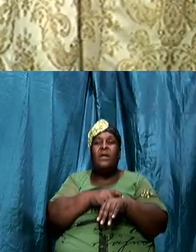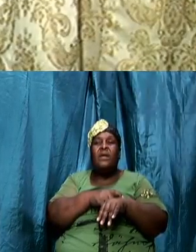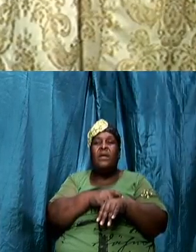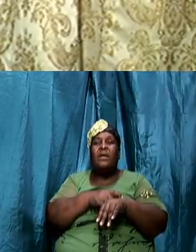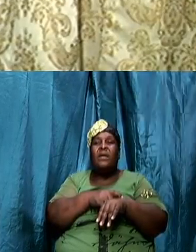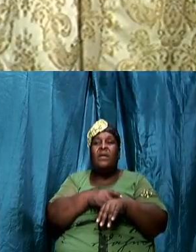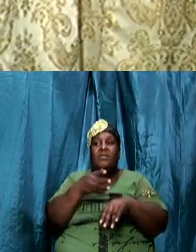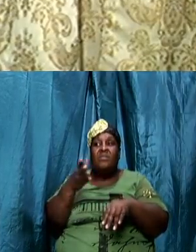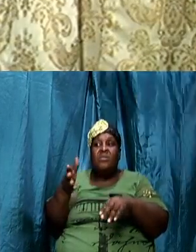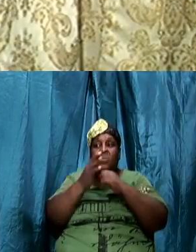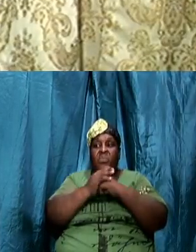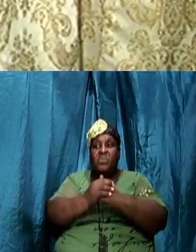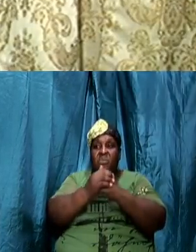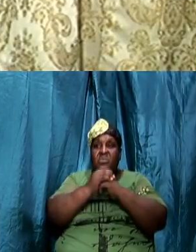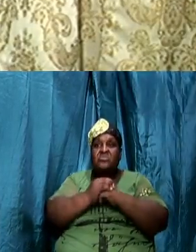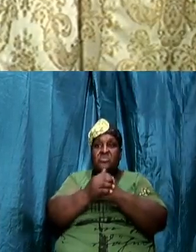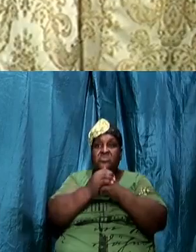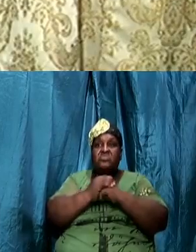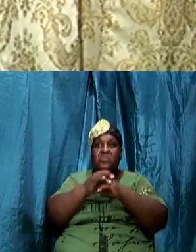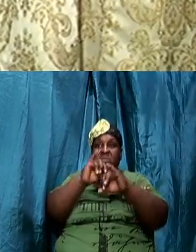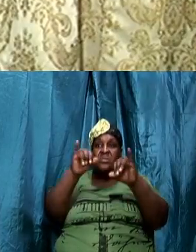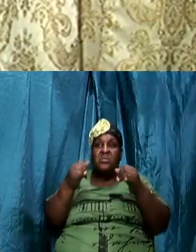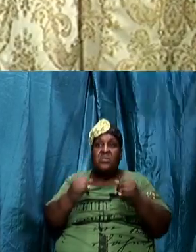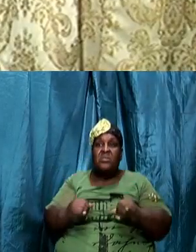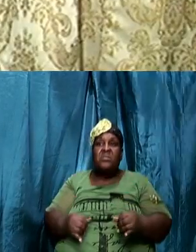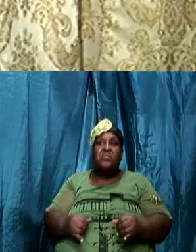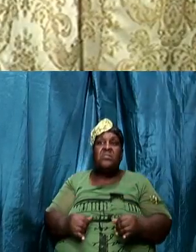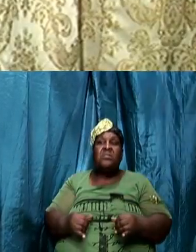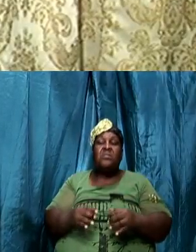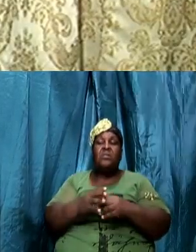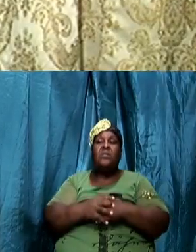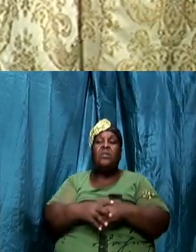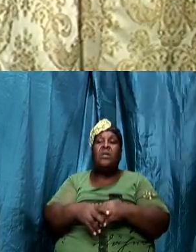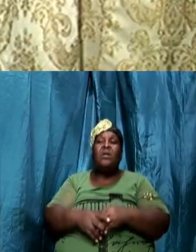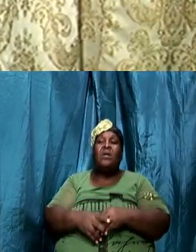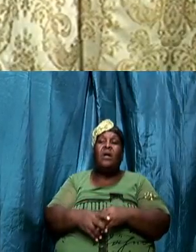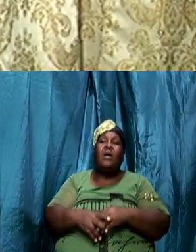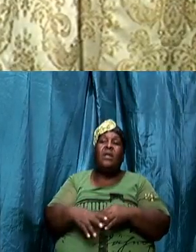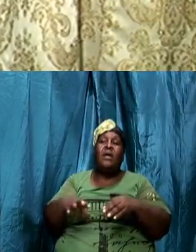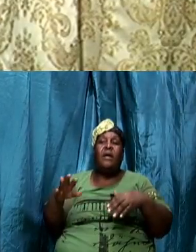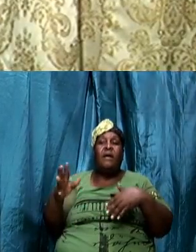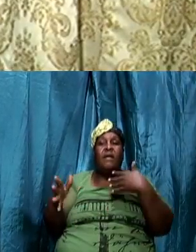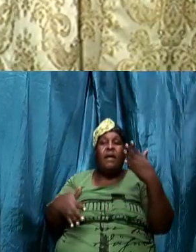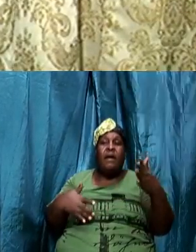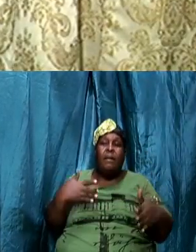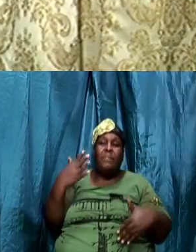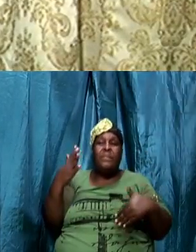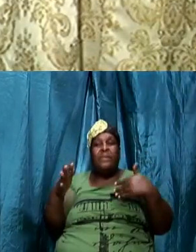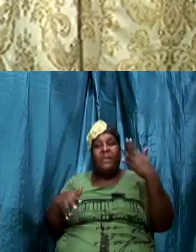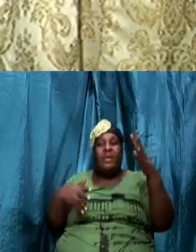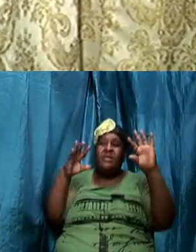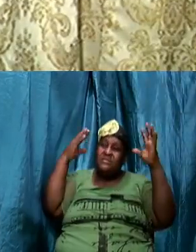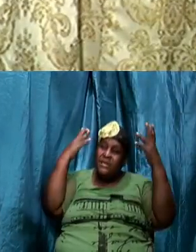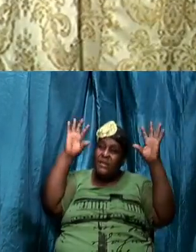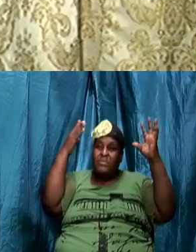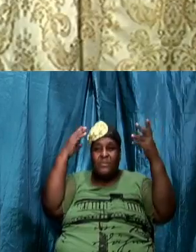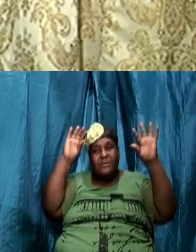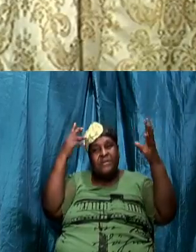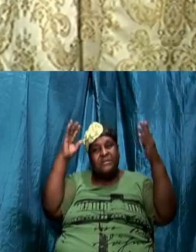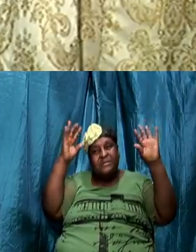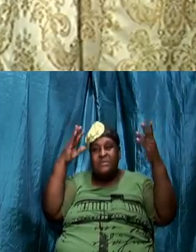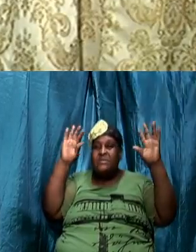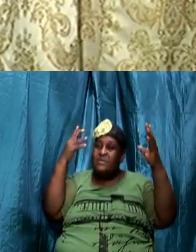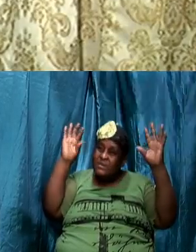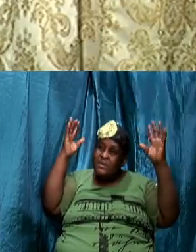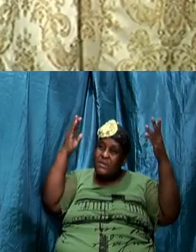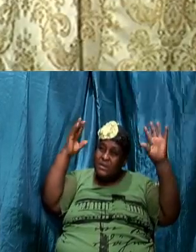that they were there worshiping, that they were there gallivanting, that they were there, and